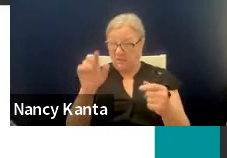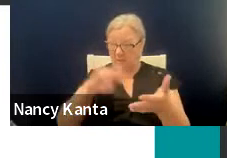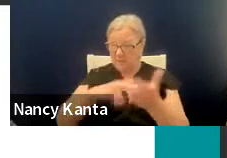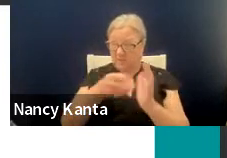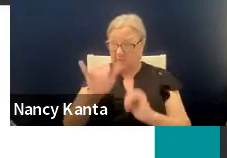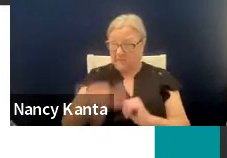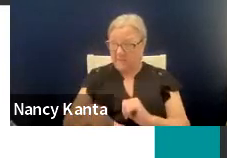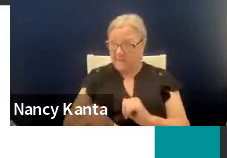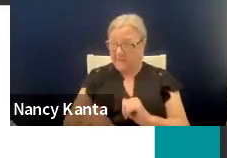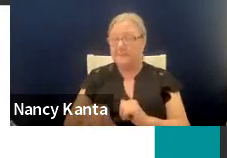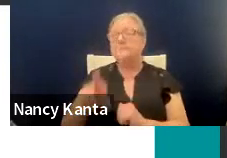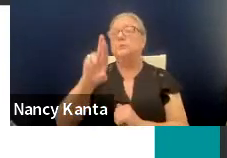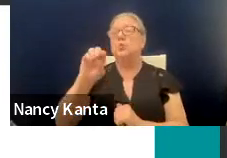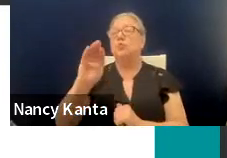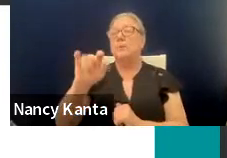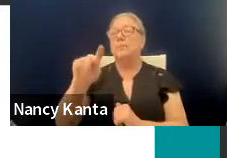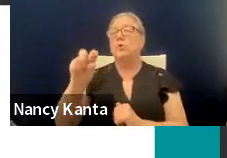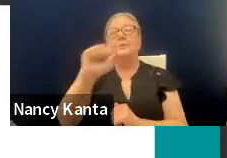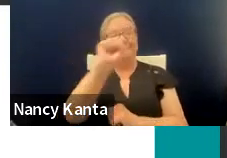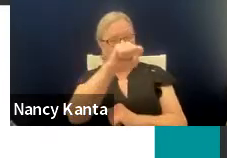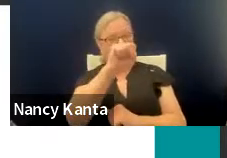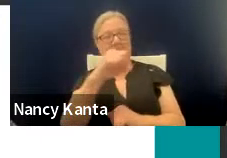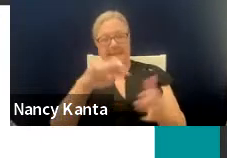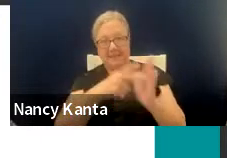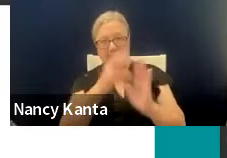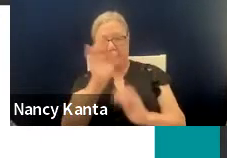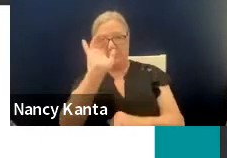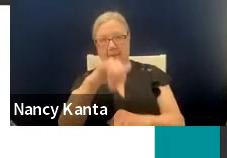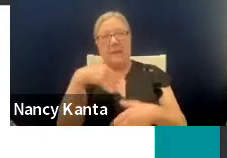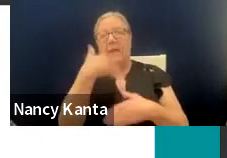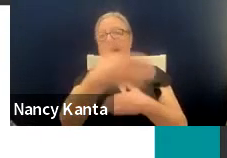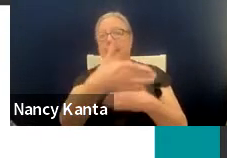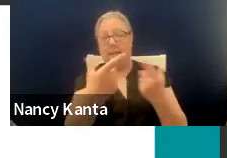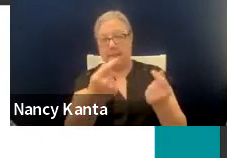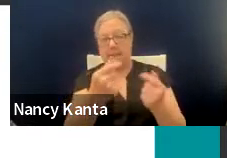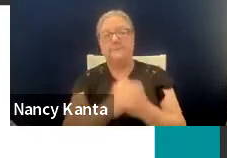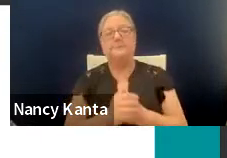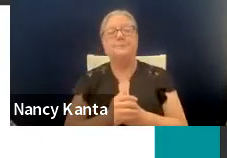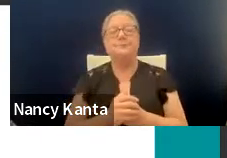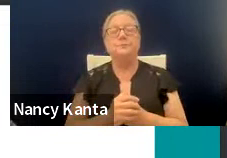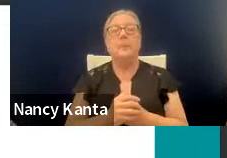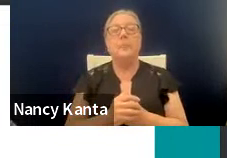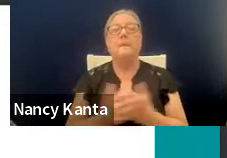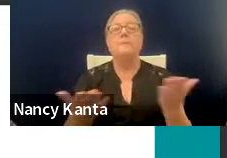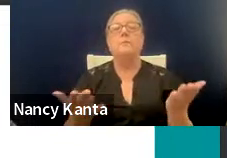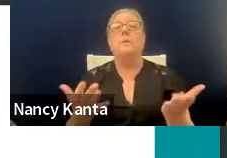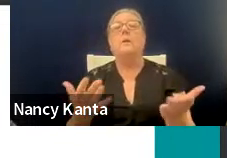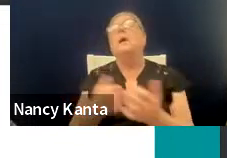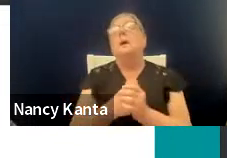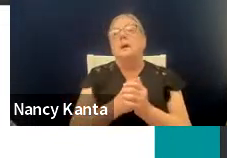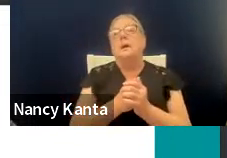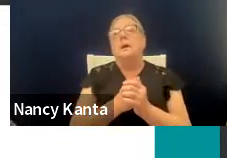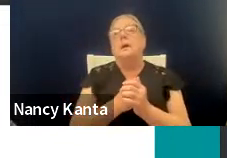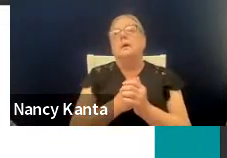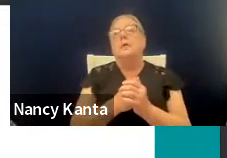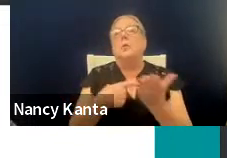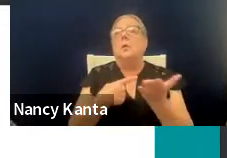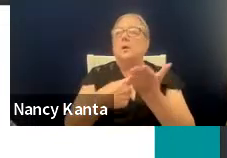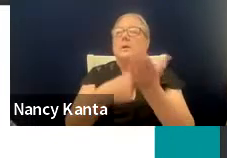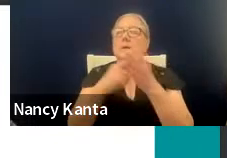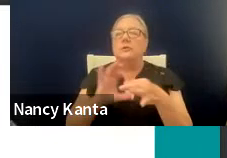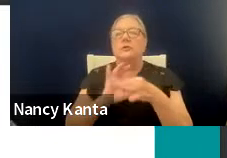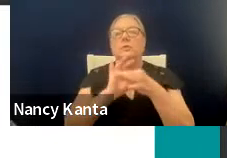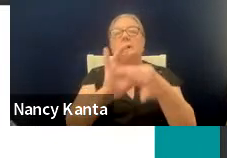saying. So I mean, this series of conversations around urban design, we